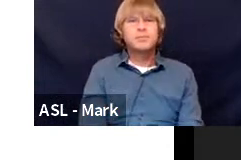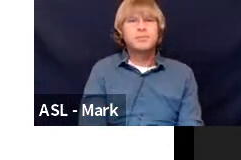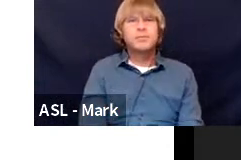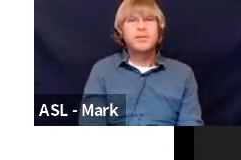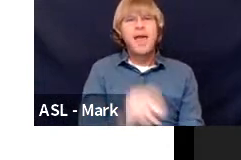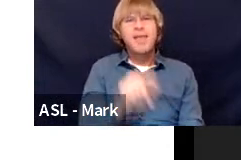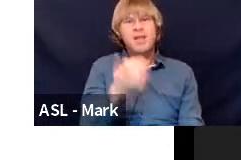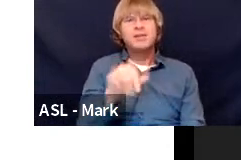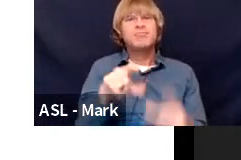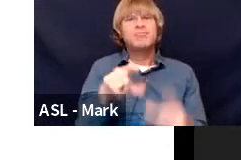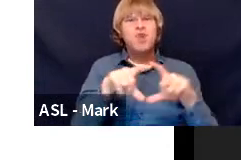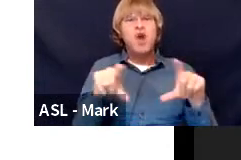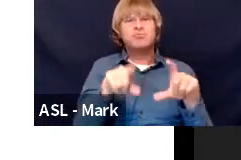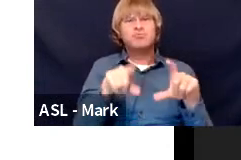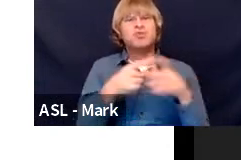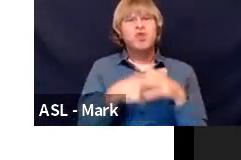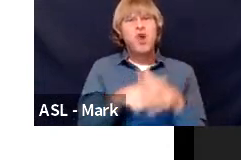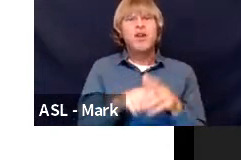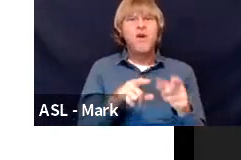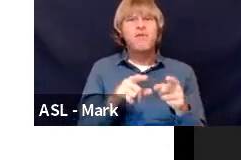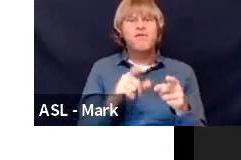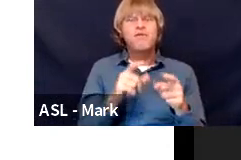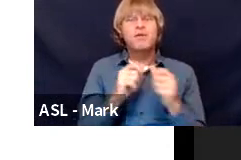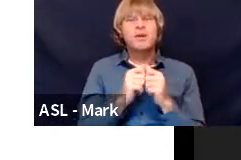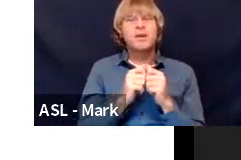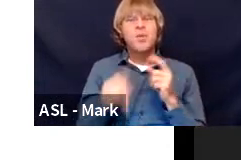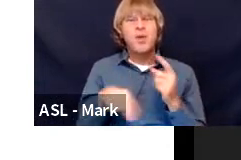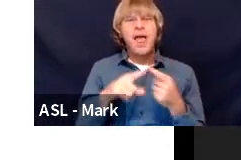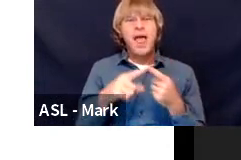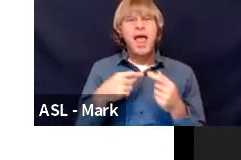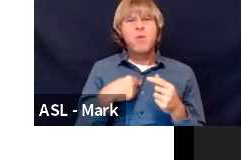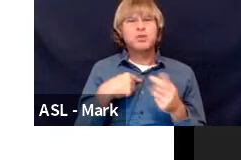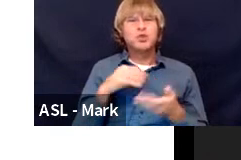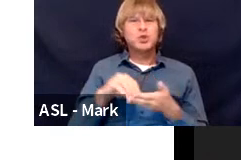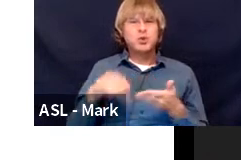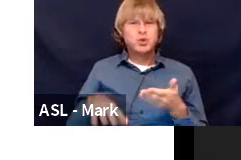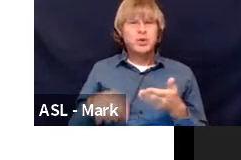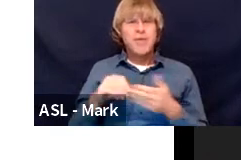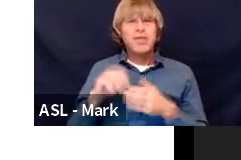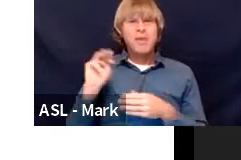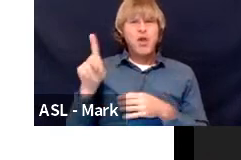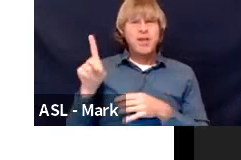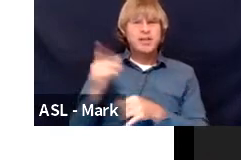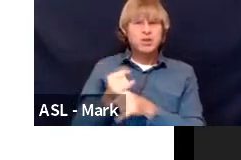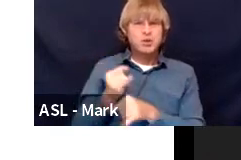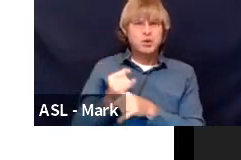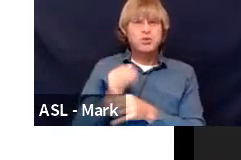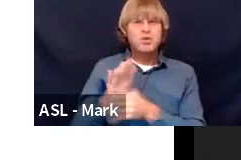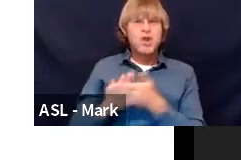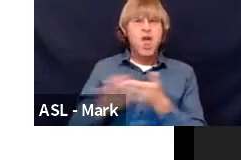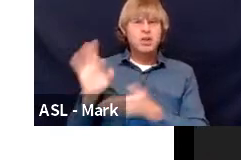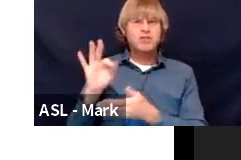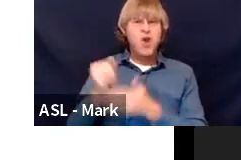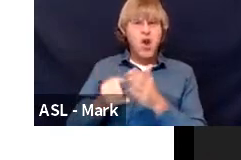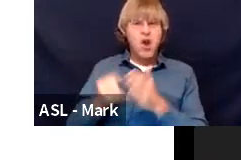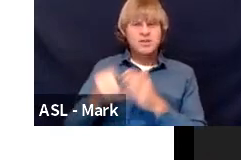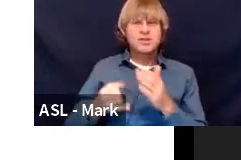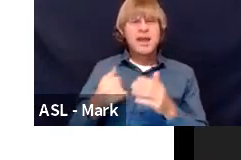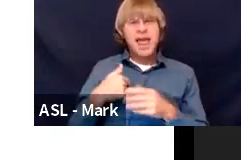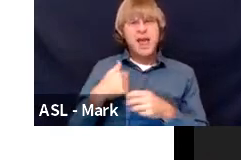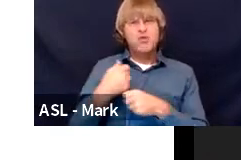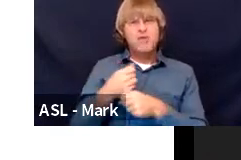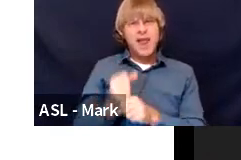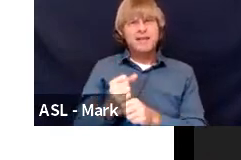And this is the card that kind of started it all. When I was a student at the Maryland Institute College of Art, I